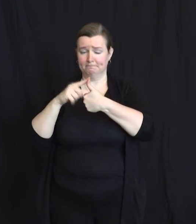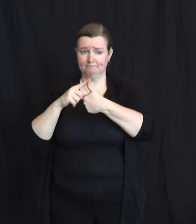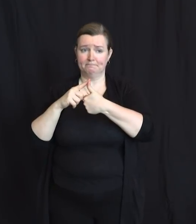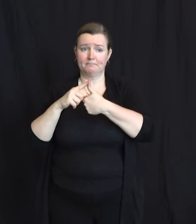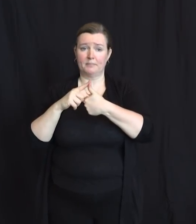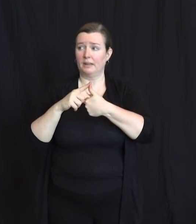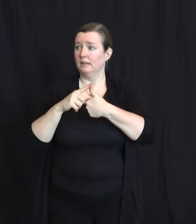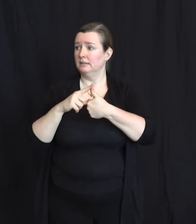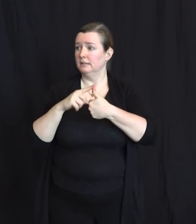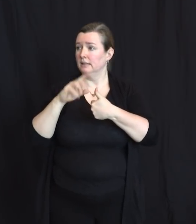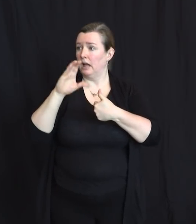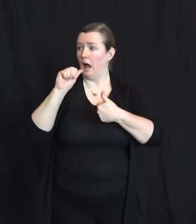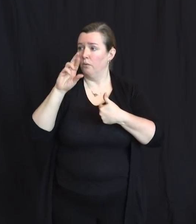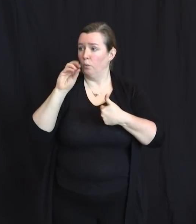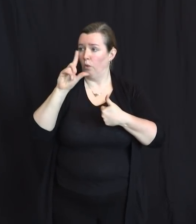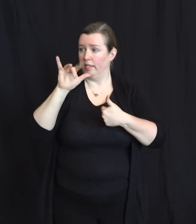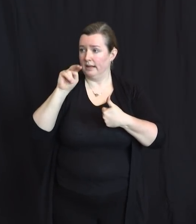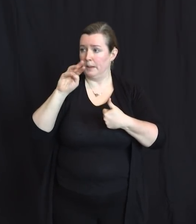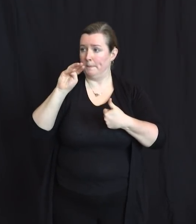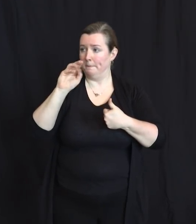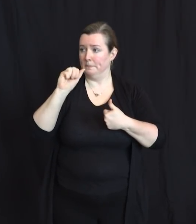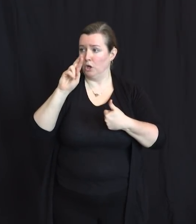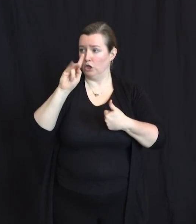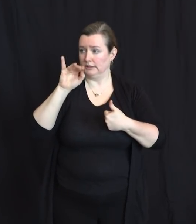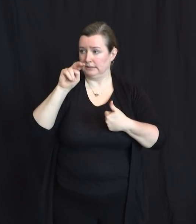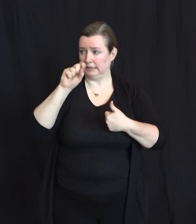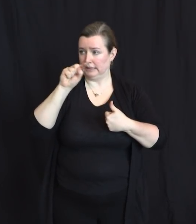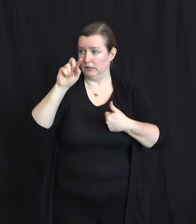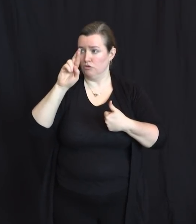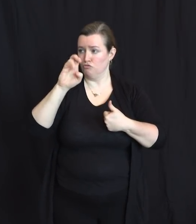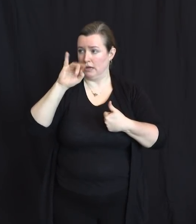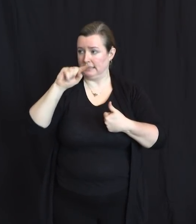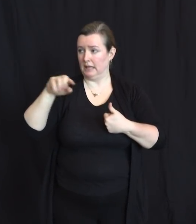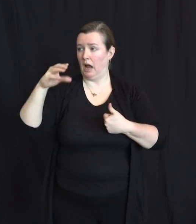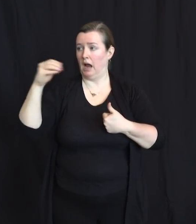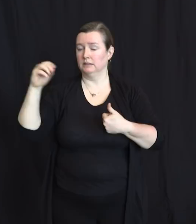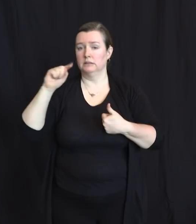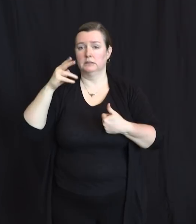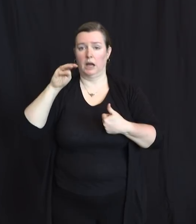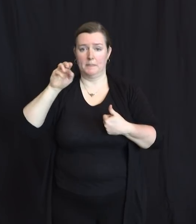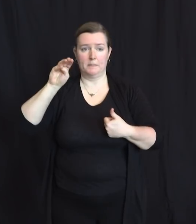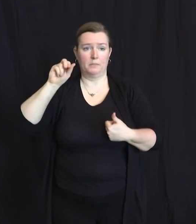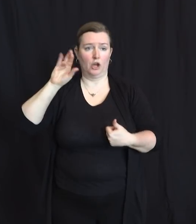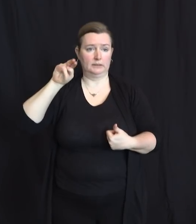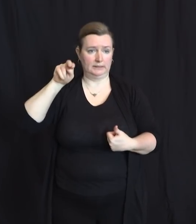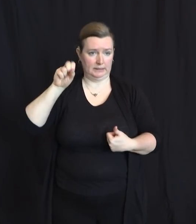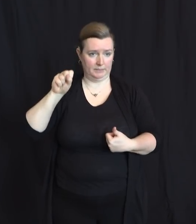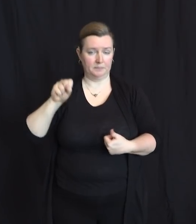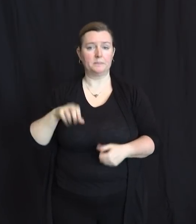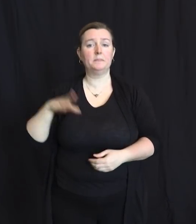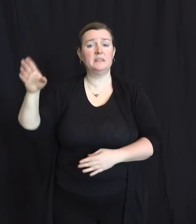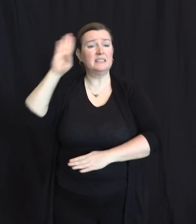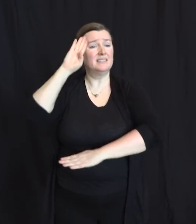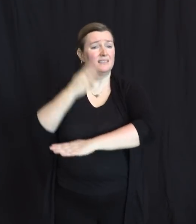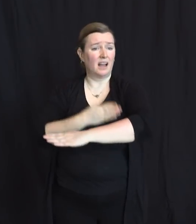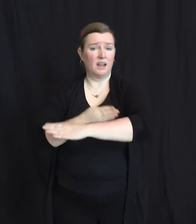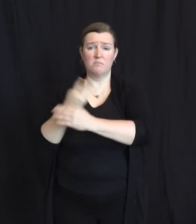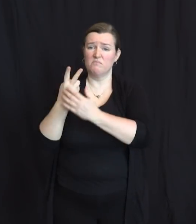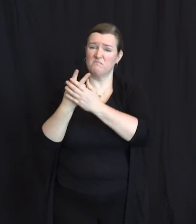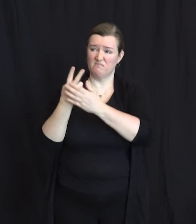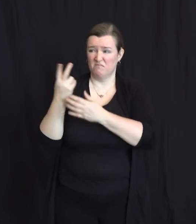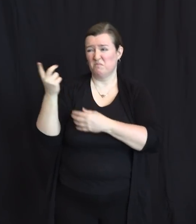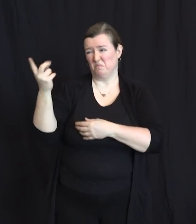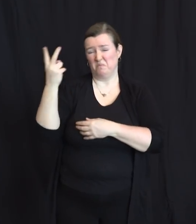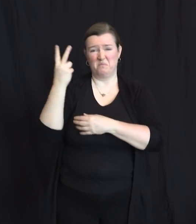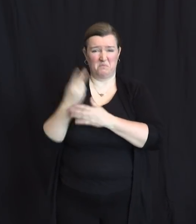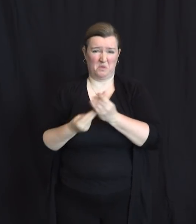Carolyn Martins writes, there with her son Thomas Martins. We've lost them both. You may have read about